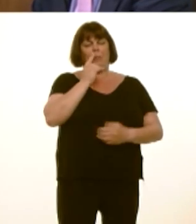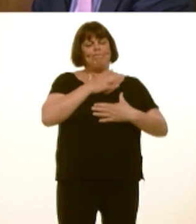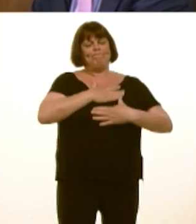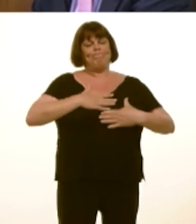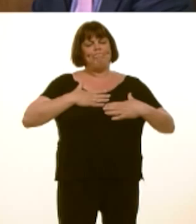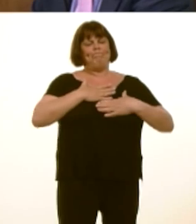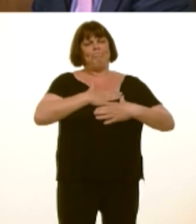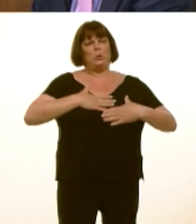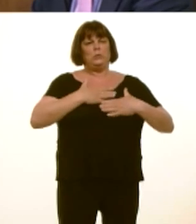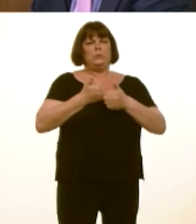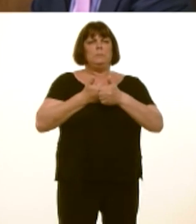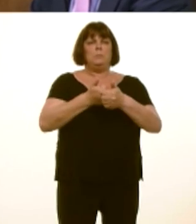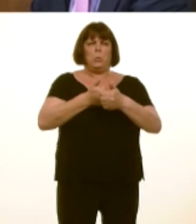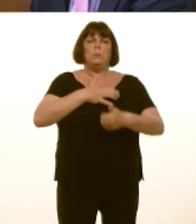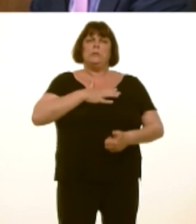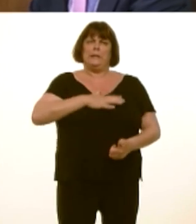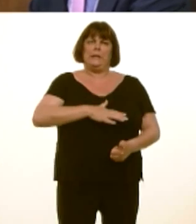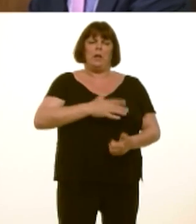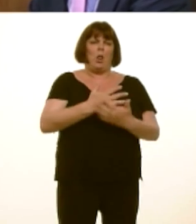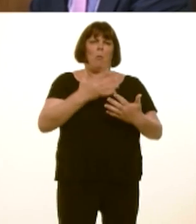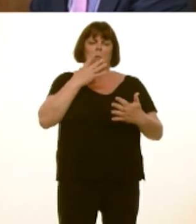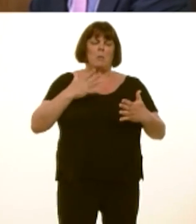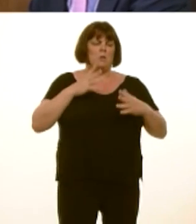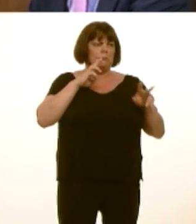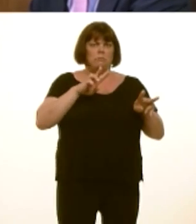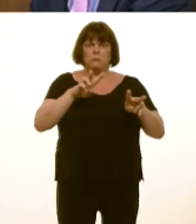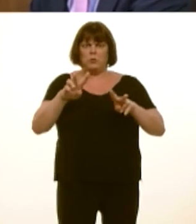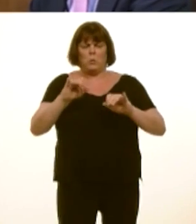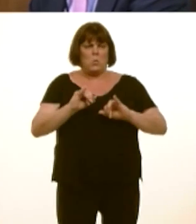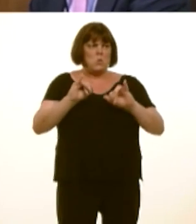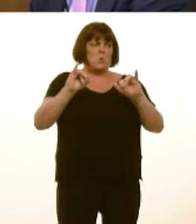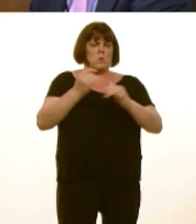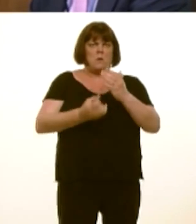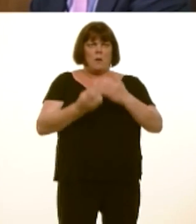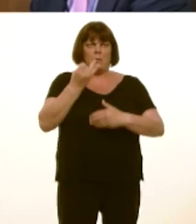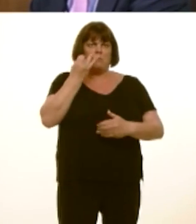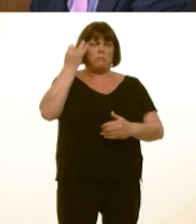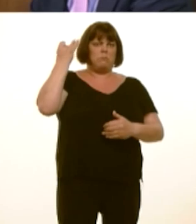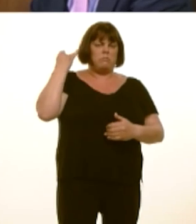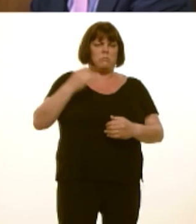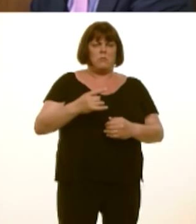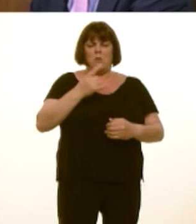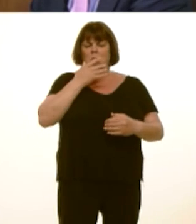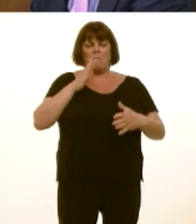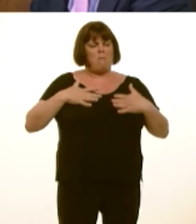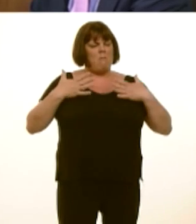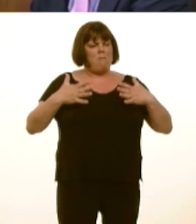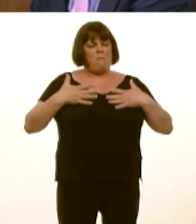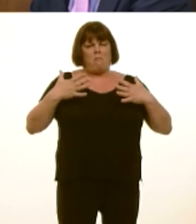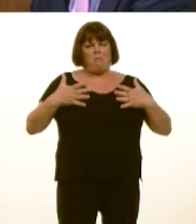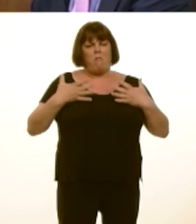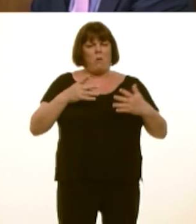emotional support. There are many people who witnessed the events that occurred in